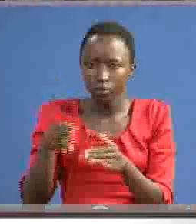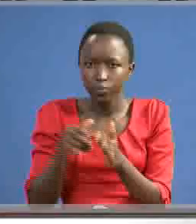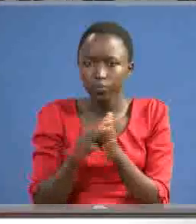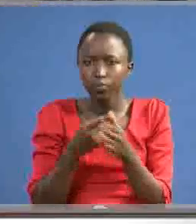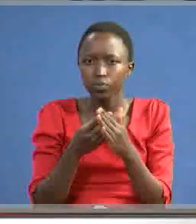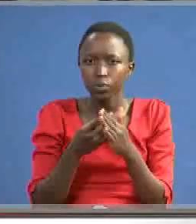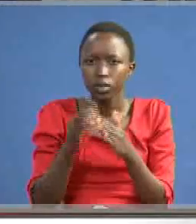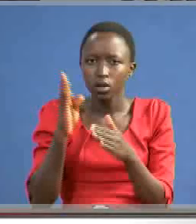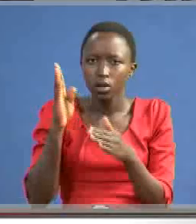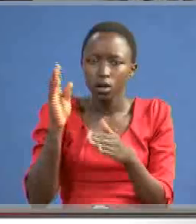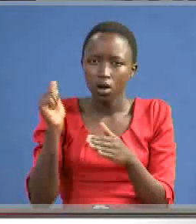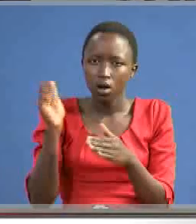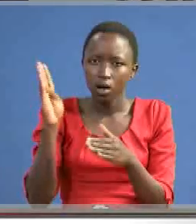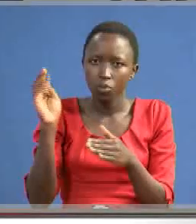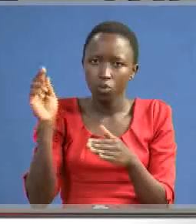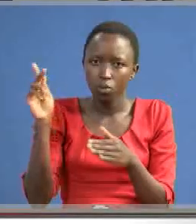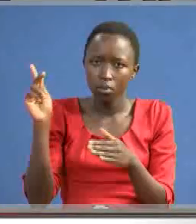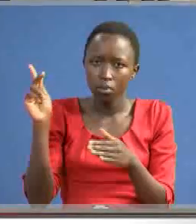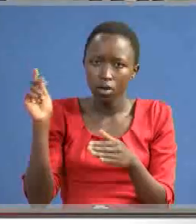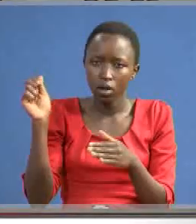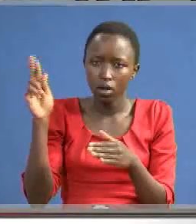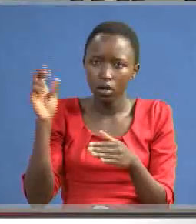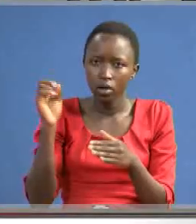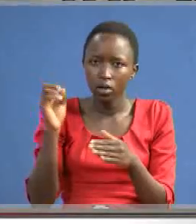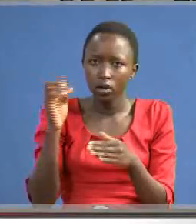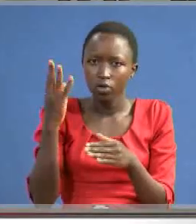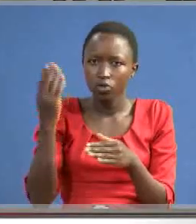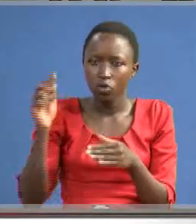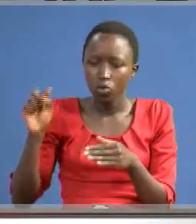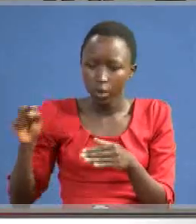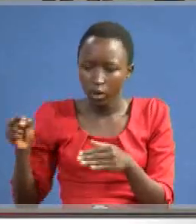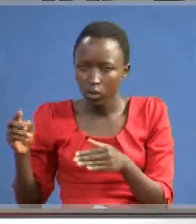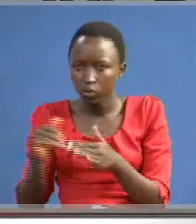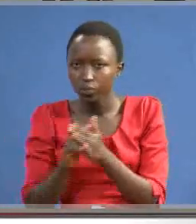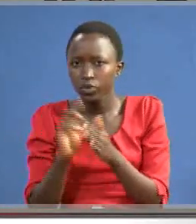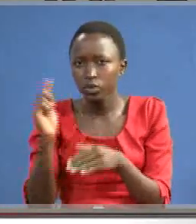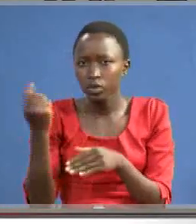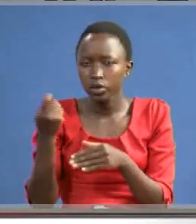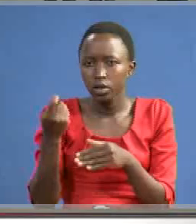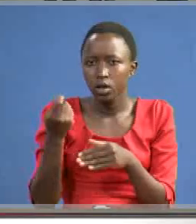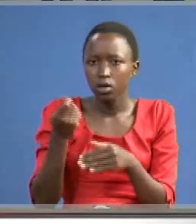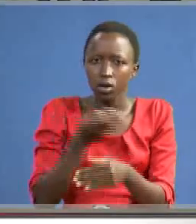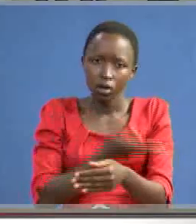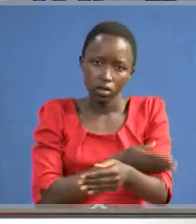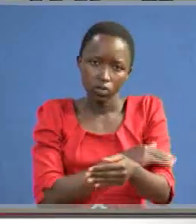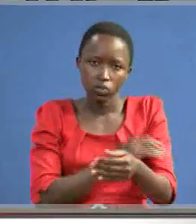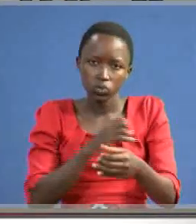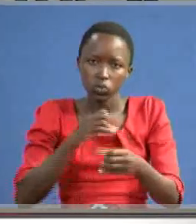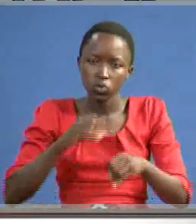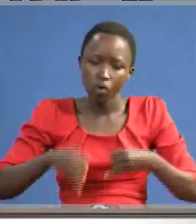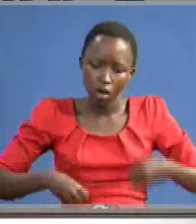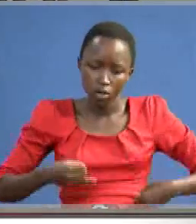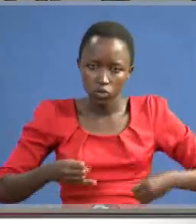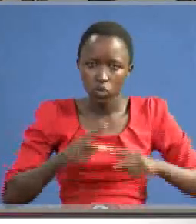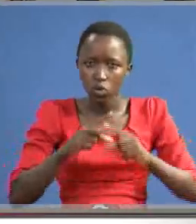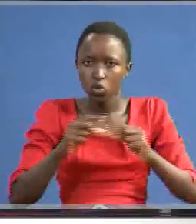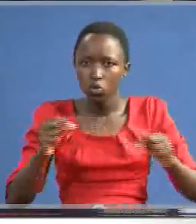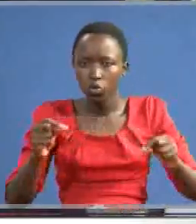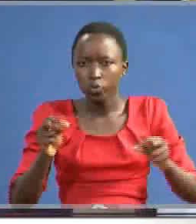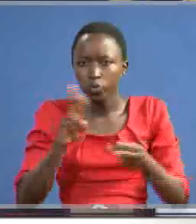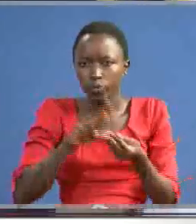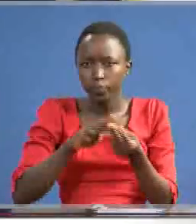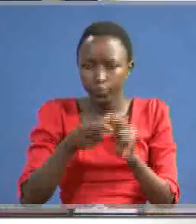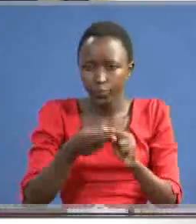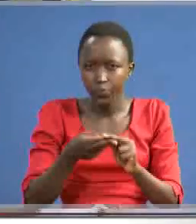Abu Bakr with a margin of just under 4 million votes Kenya and Nigeria enjoy a longstanding cordial